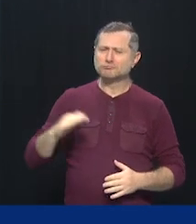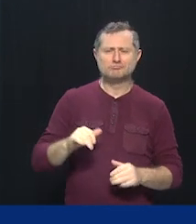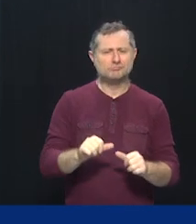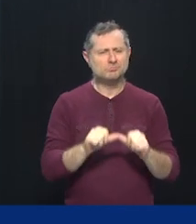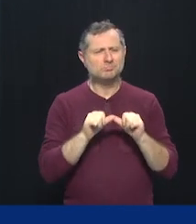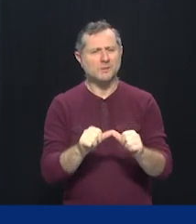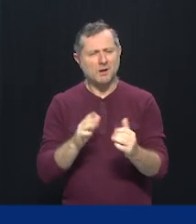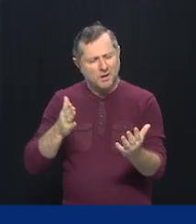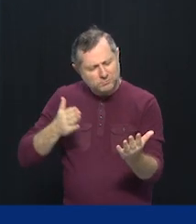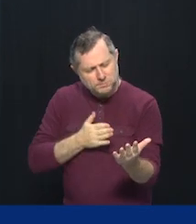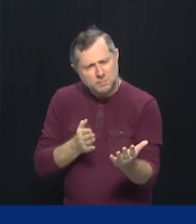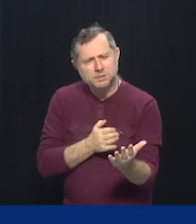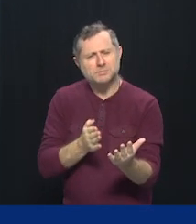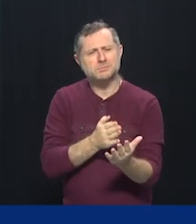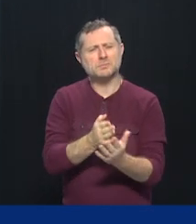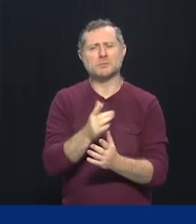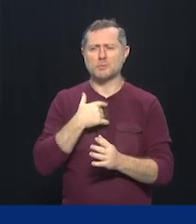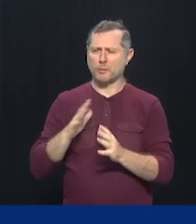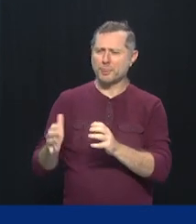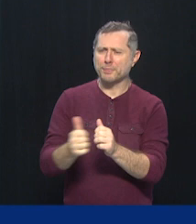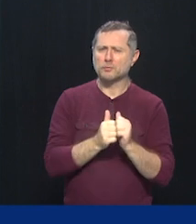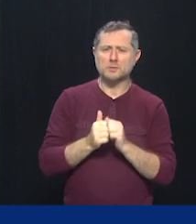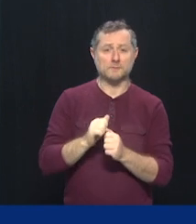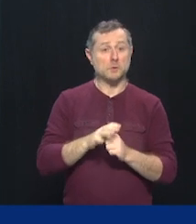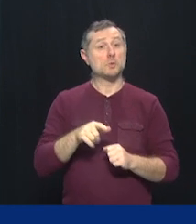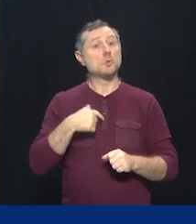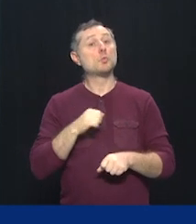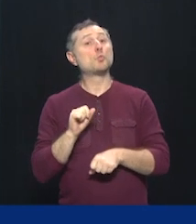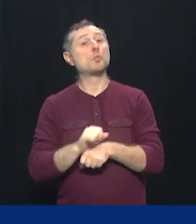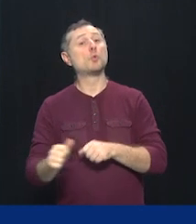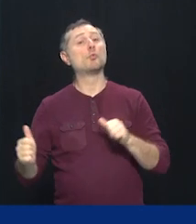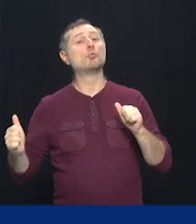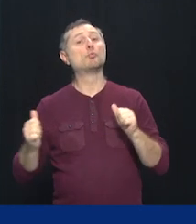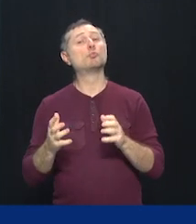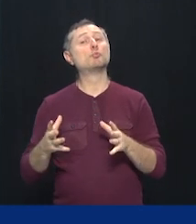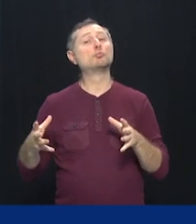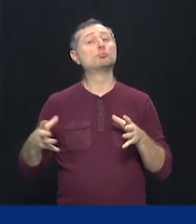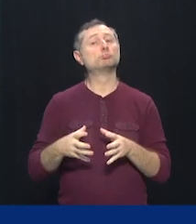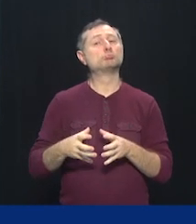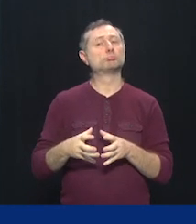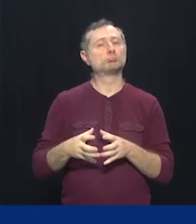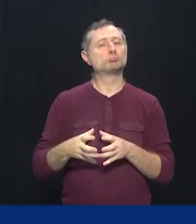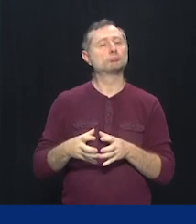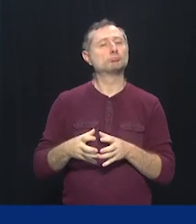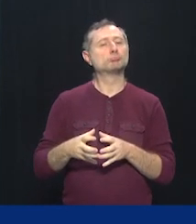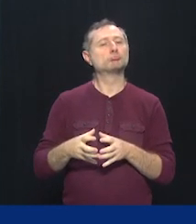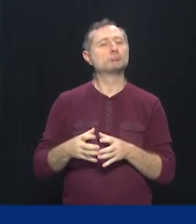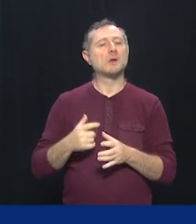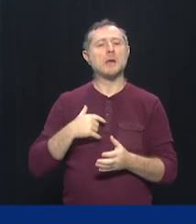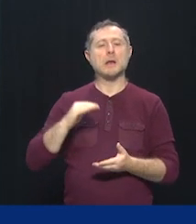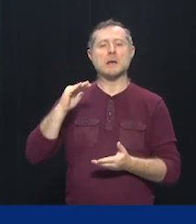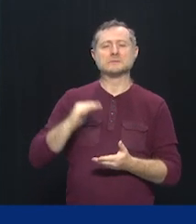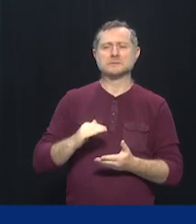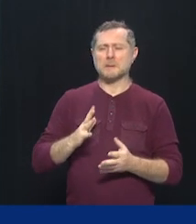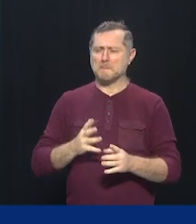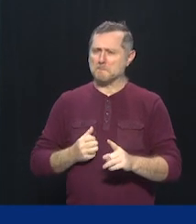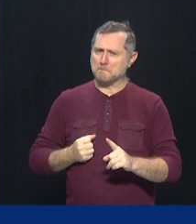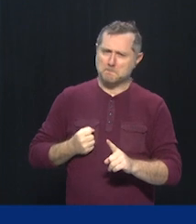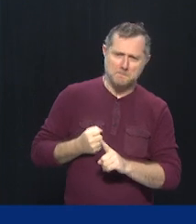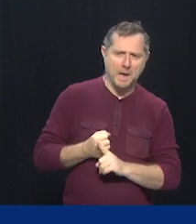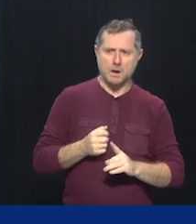pandemic together and work to blunt its impact on our region and our state.